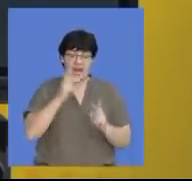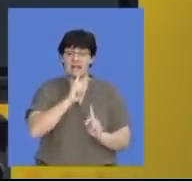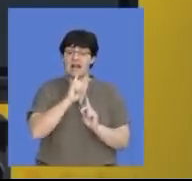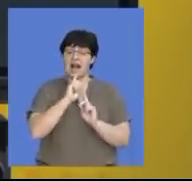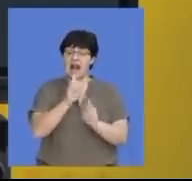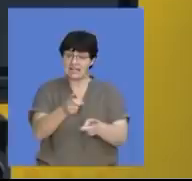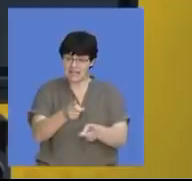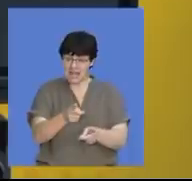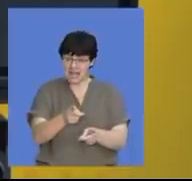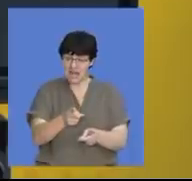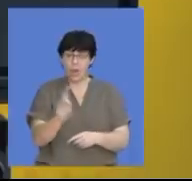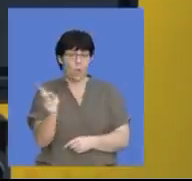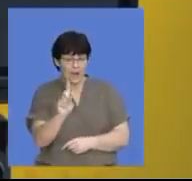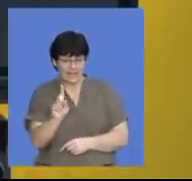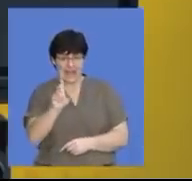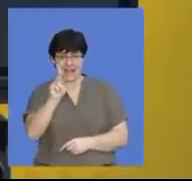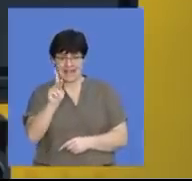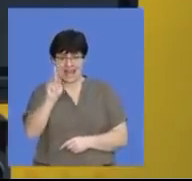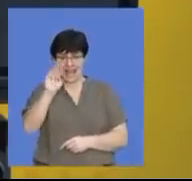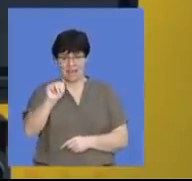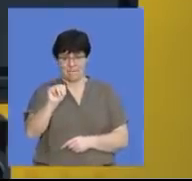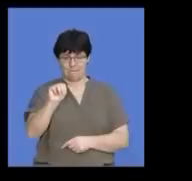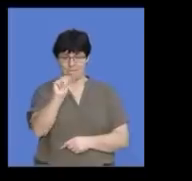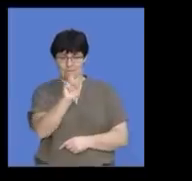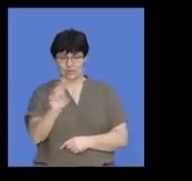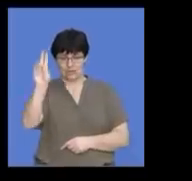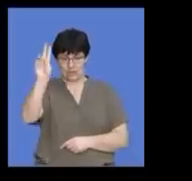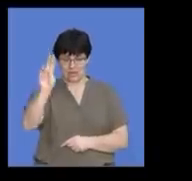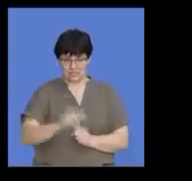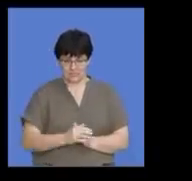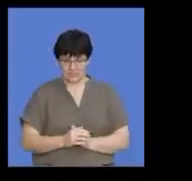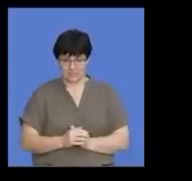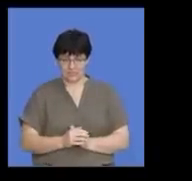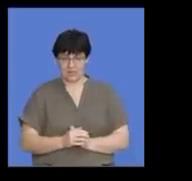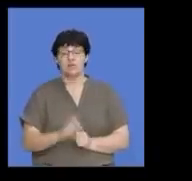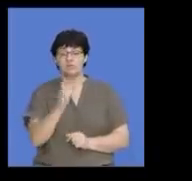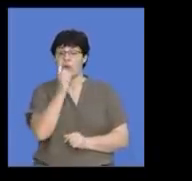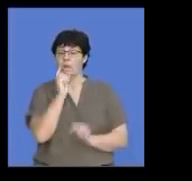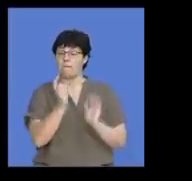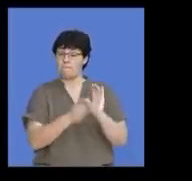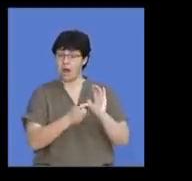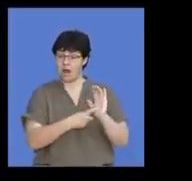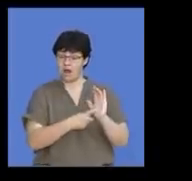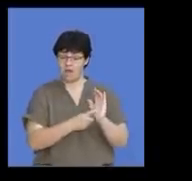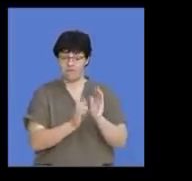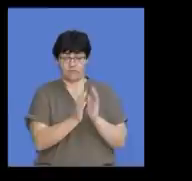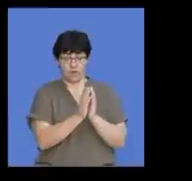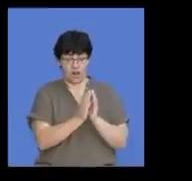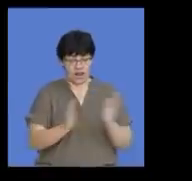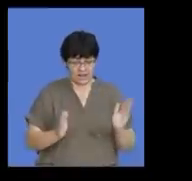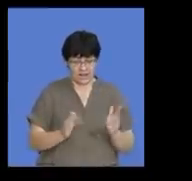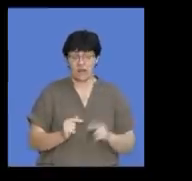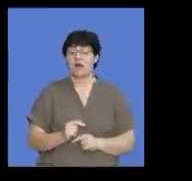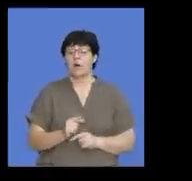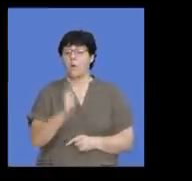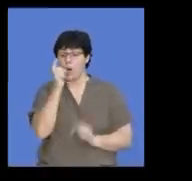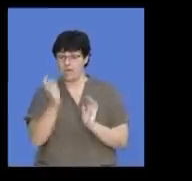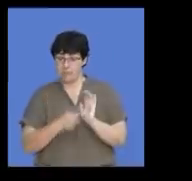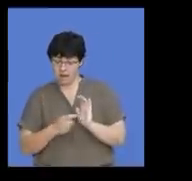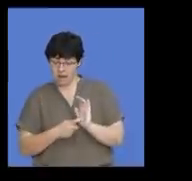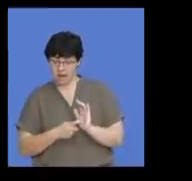answer must be in kilometers squared. So, one mark for the length, one mark for the